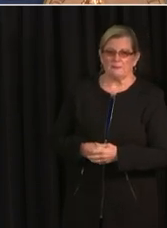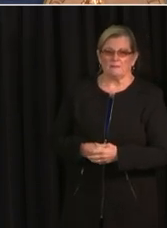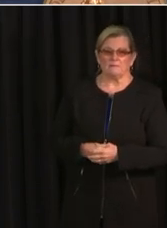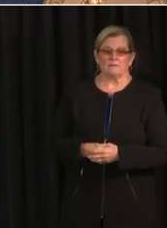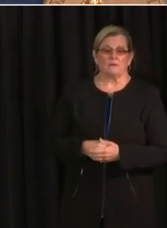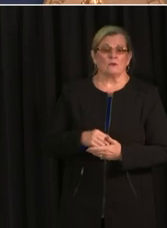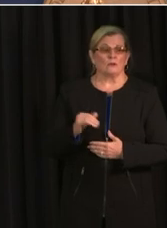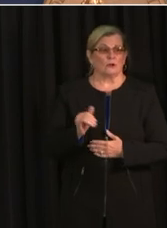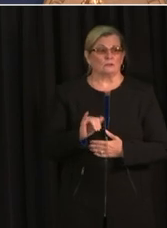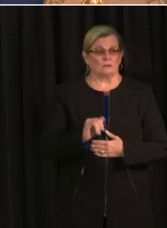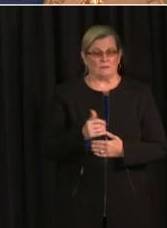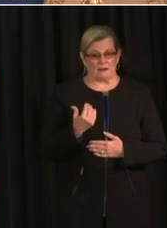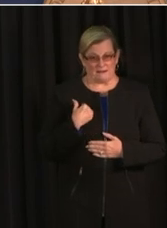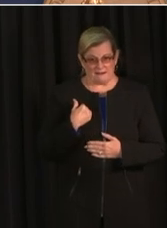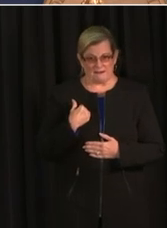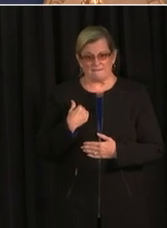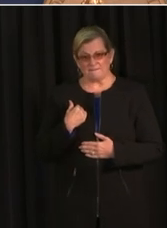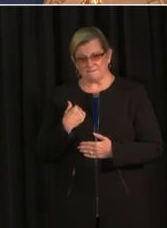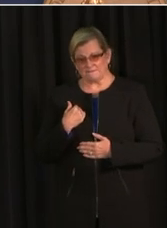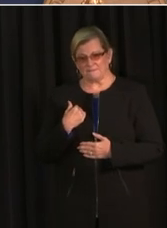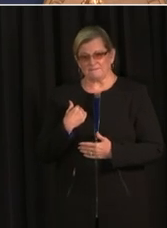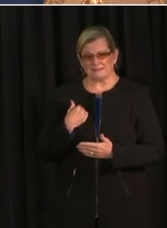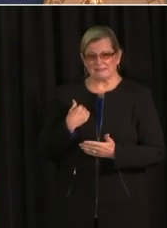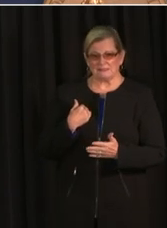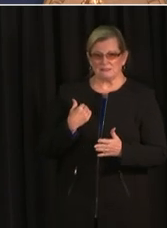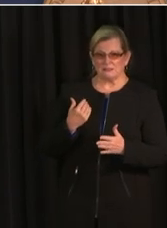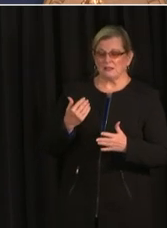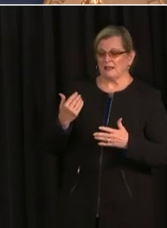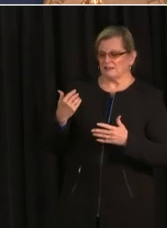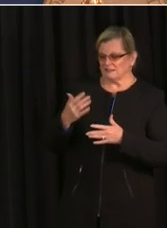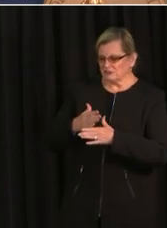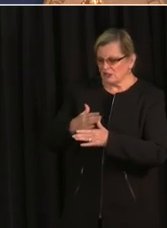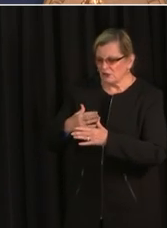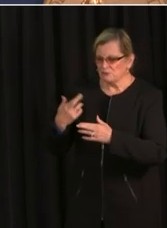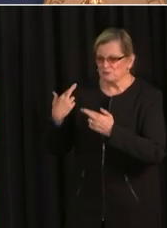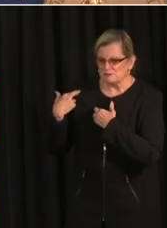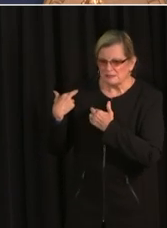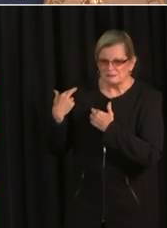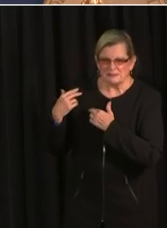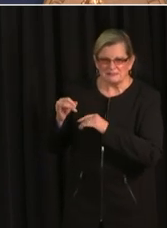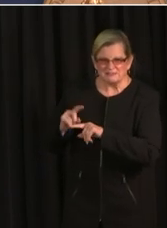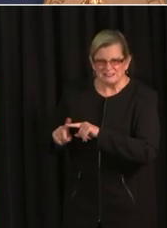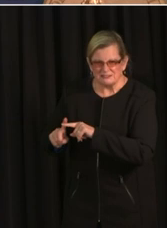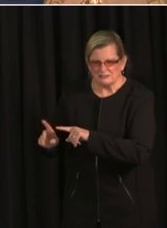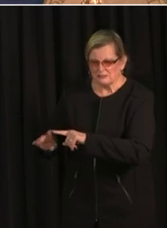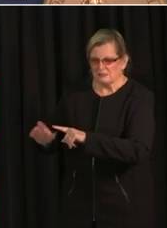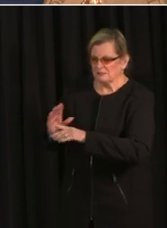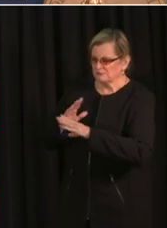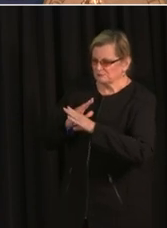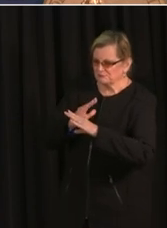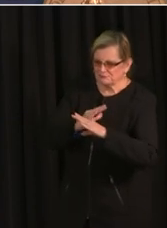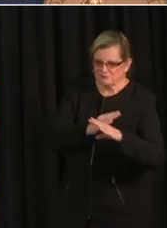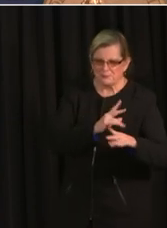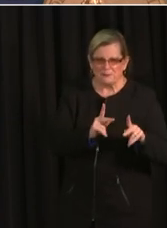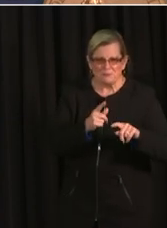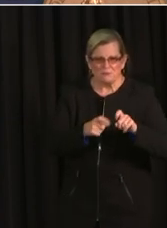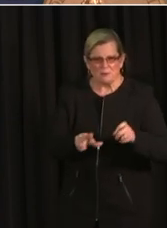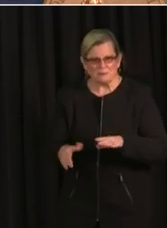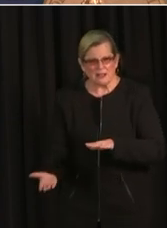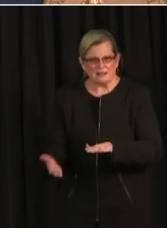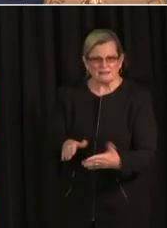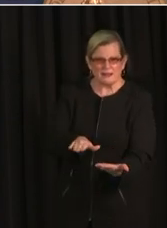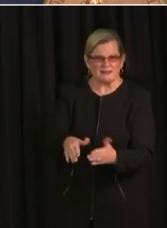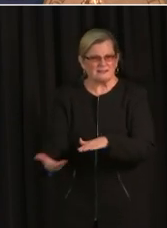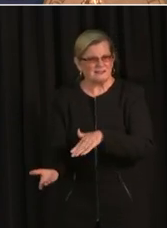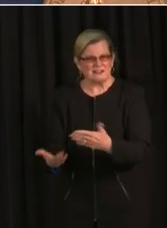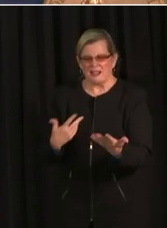have a shared responsibility to prevent the loss of life in our neighborhood. So we